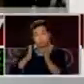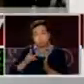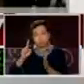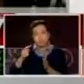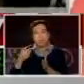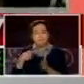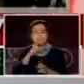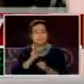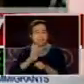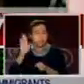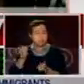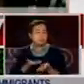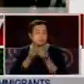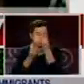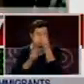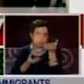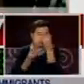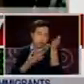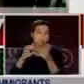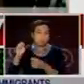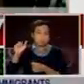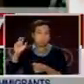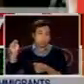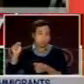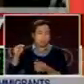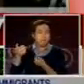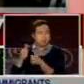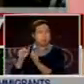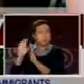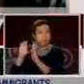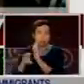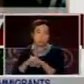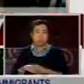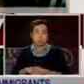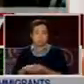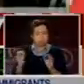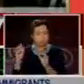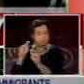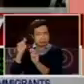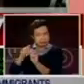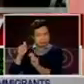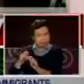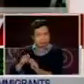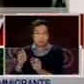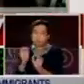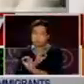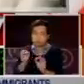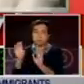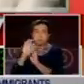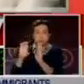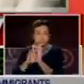and net worth. I am quoting the Constitution. That is all. There are no details. The Constitution is a